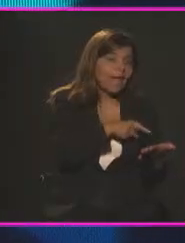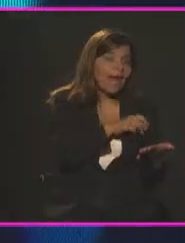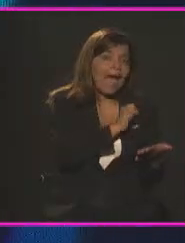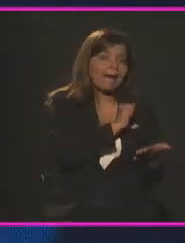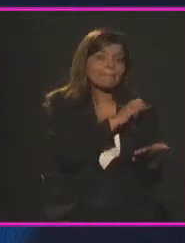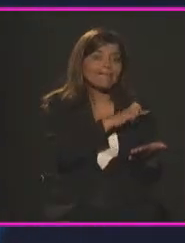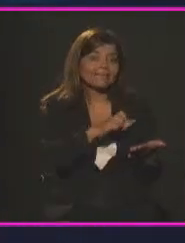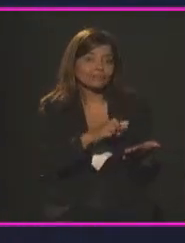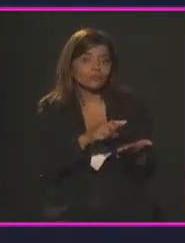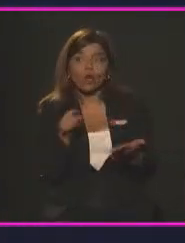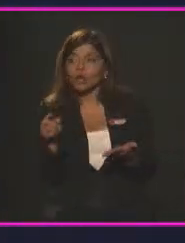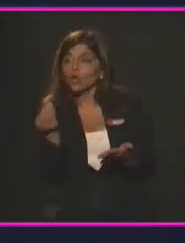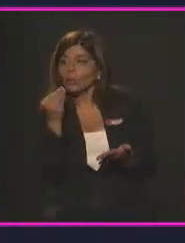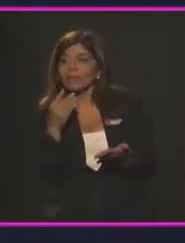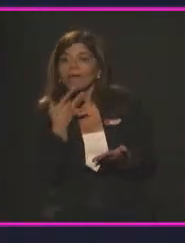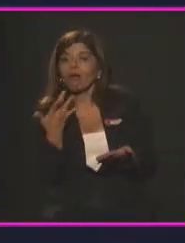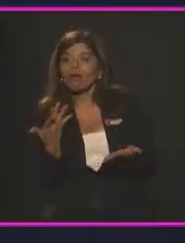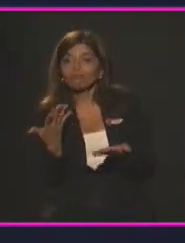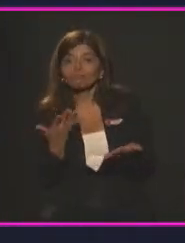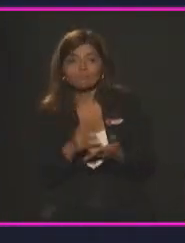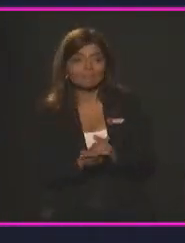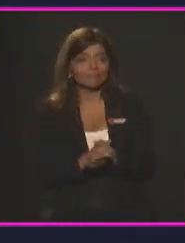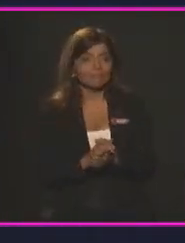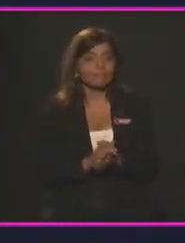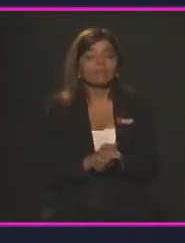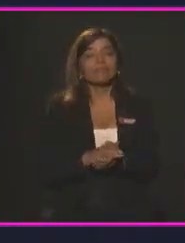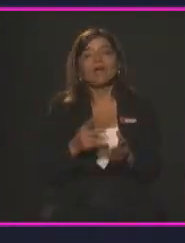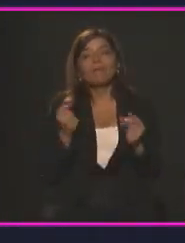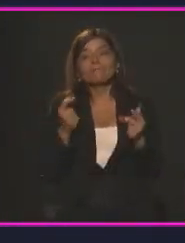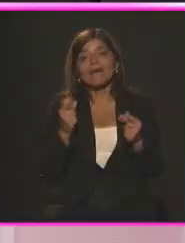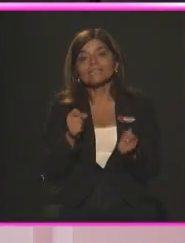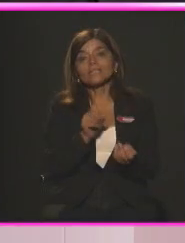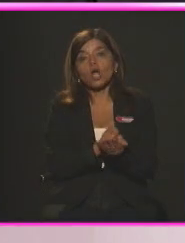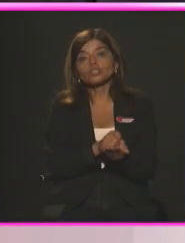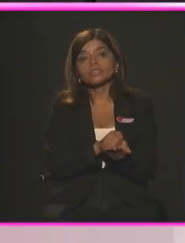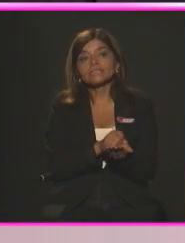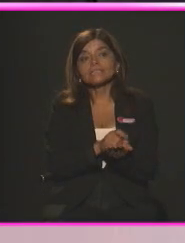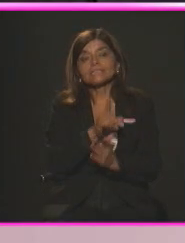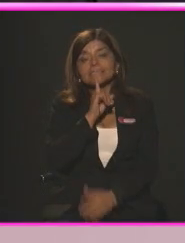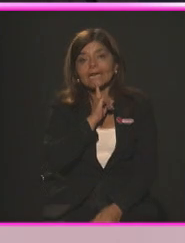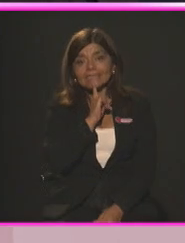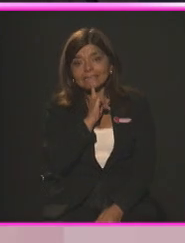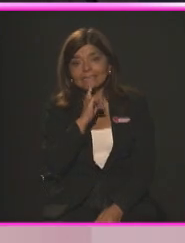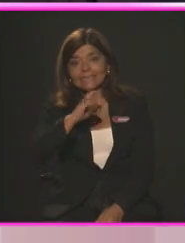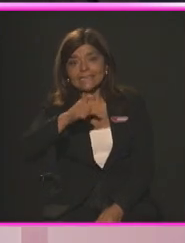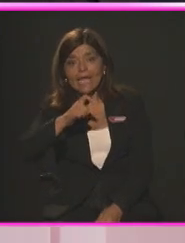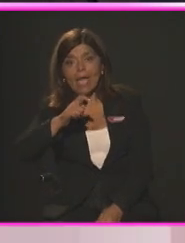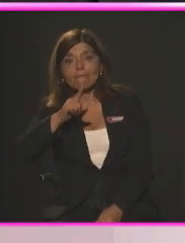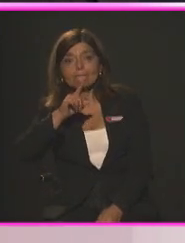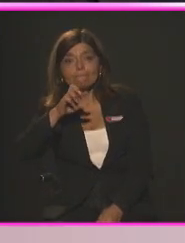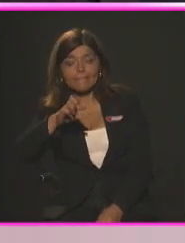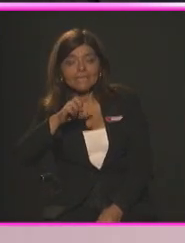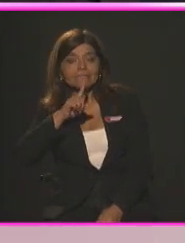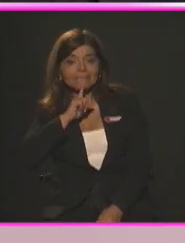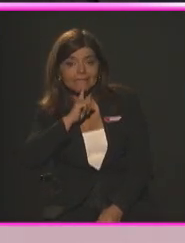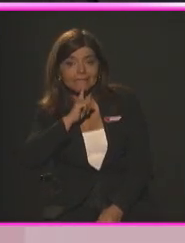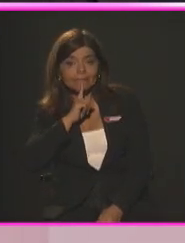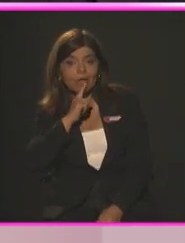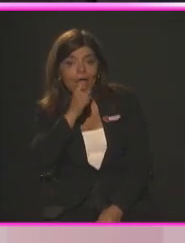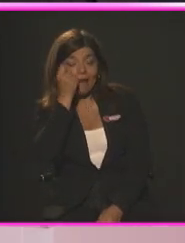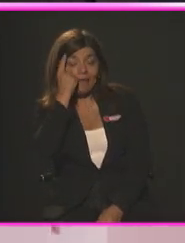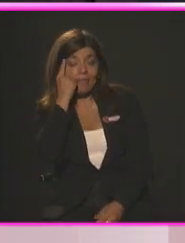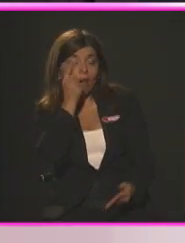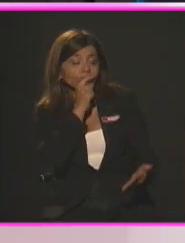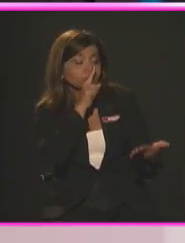different, but related. And the idea is that you could ask your phone in natural language, in your language, should I eat this to improve my